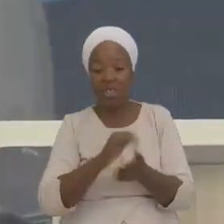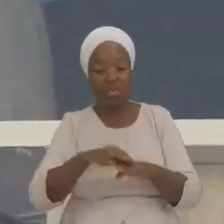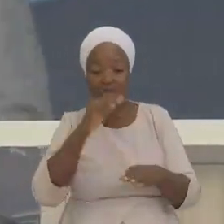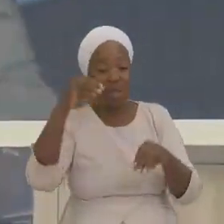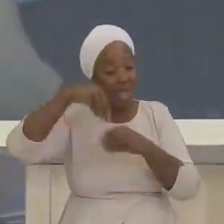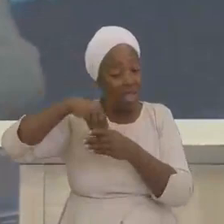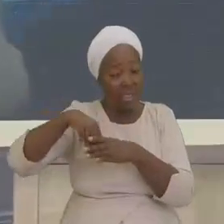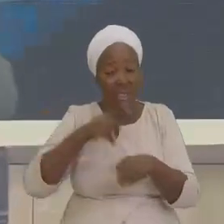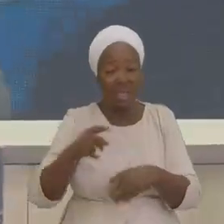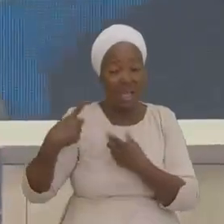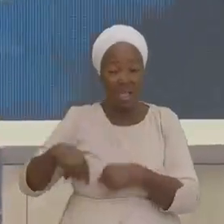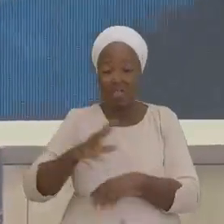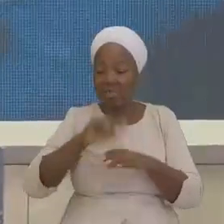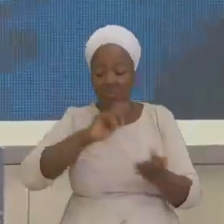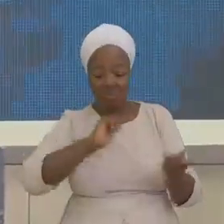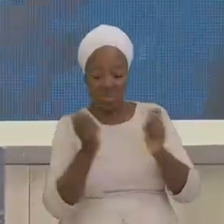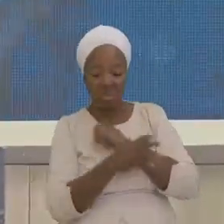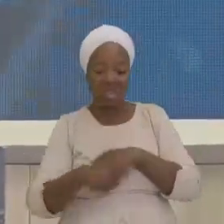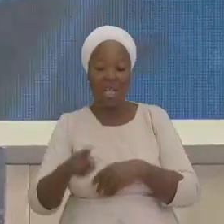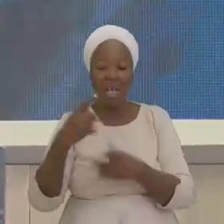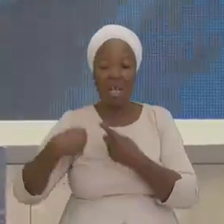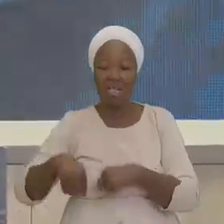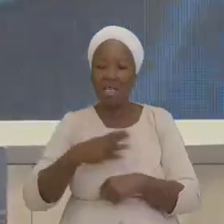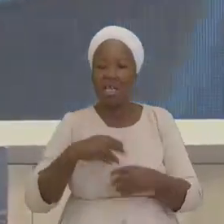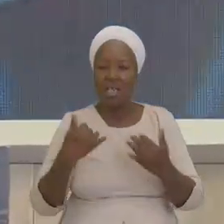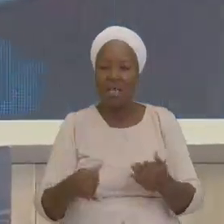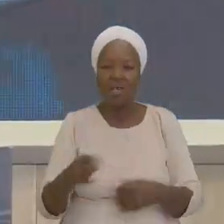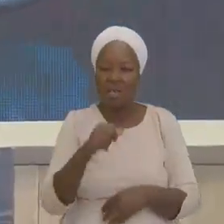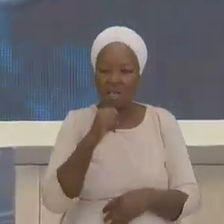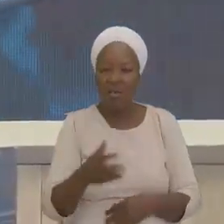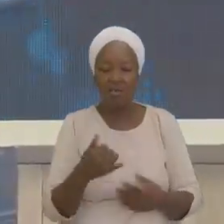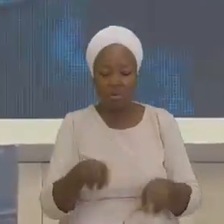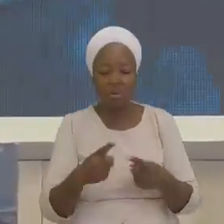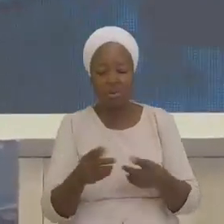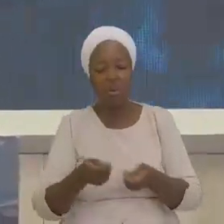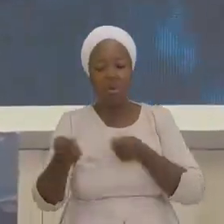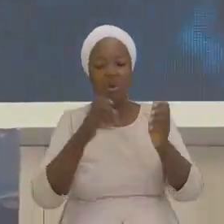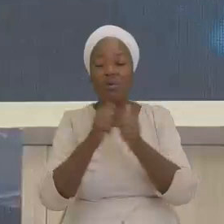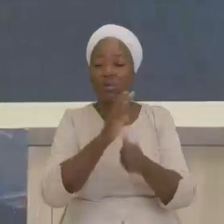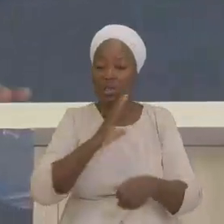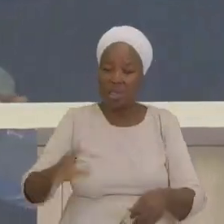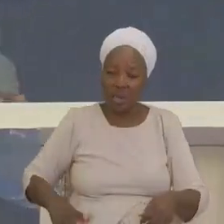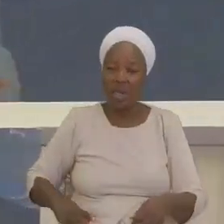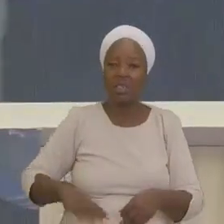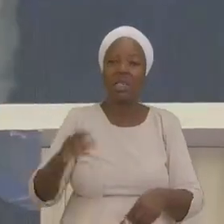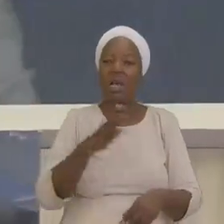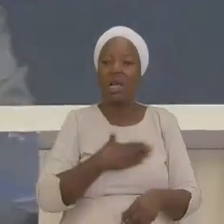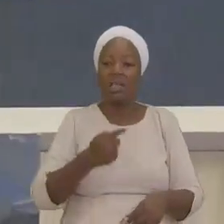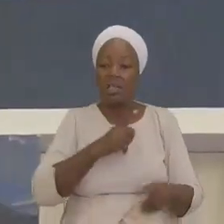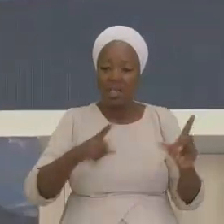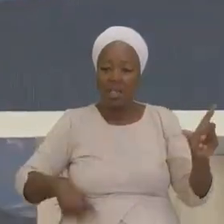change their heart. And now they are not going to reign with Christ as the King of Kings and the Lord of